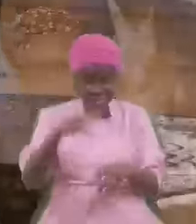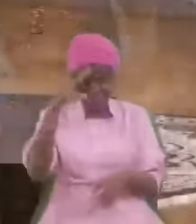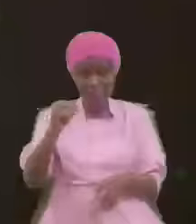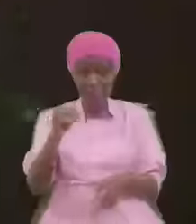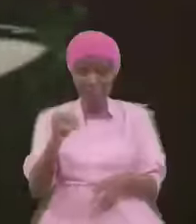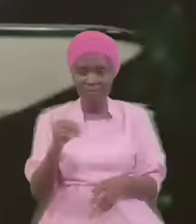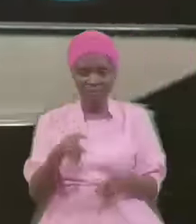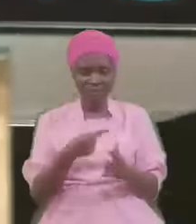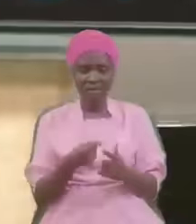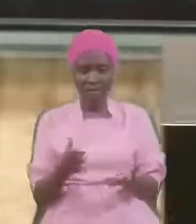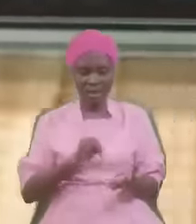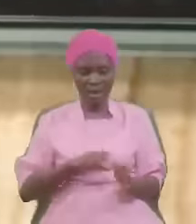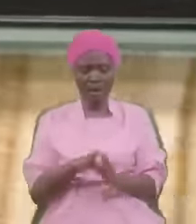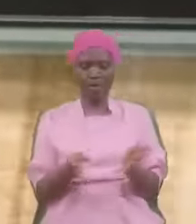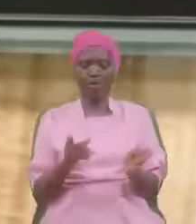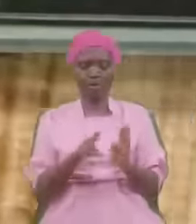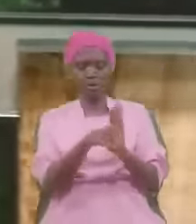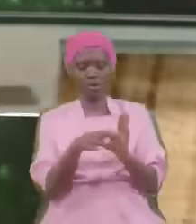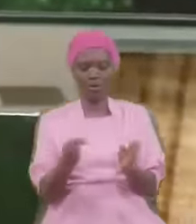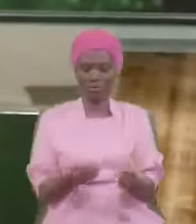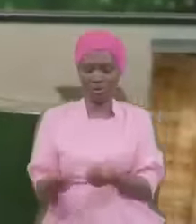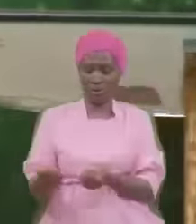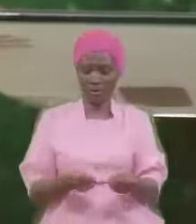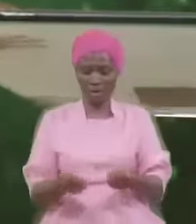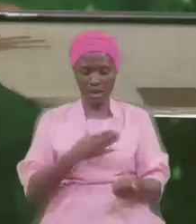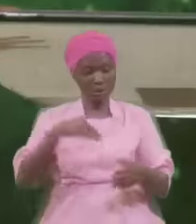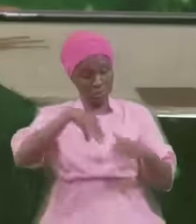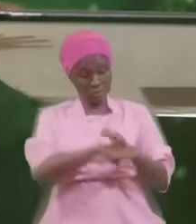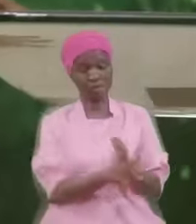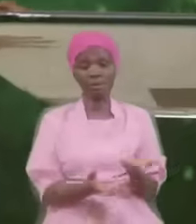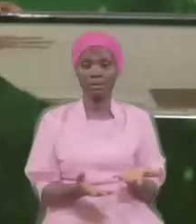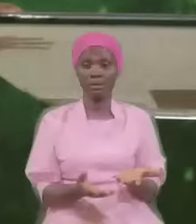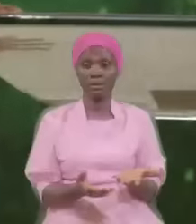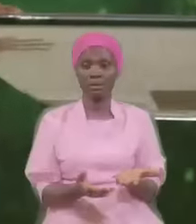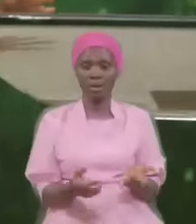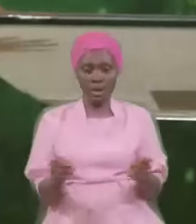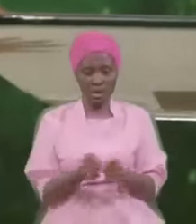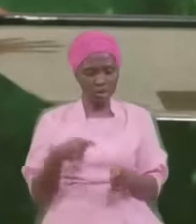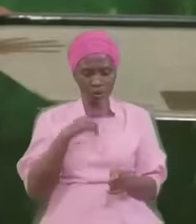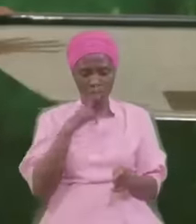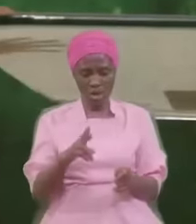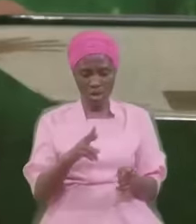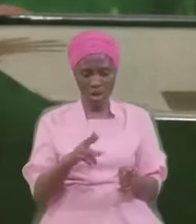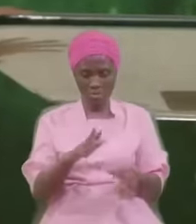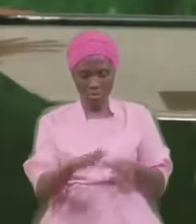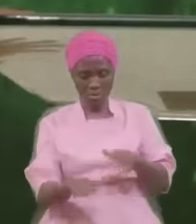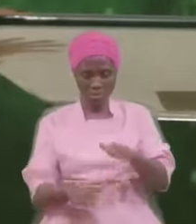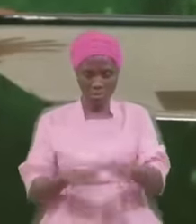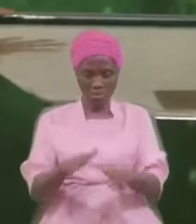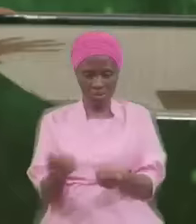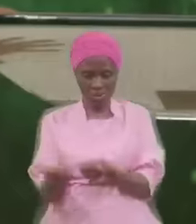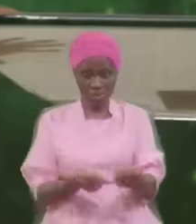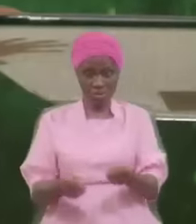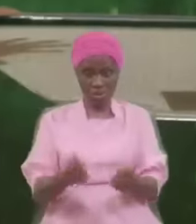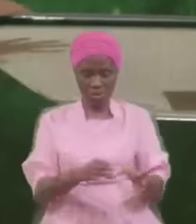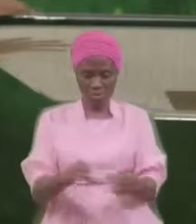Then I opened the door of the car and I entered in. As we were going, before we got to